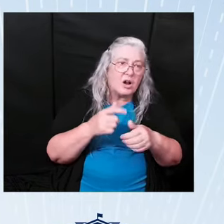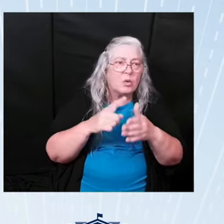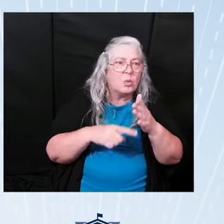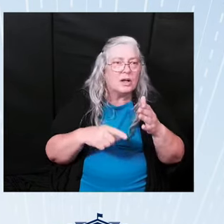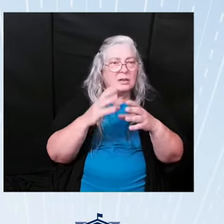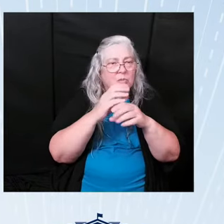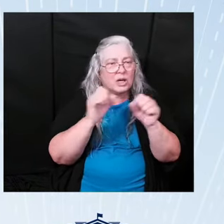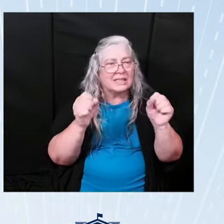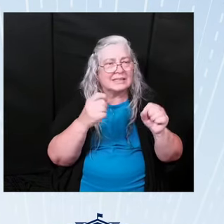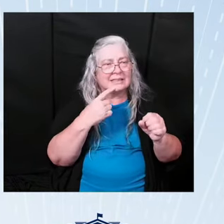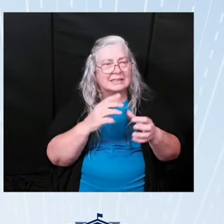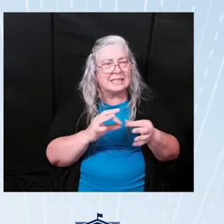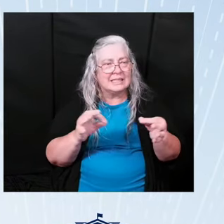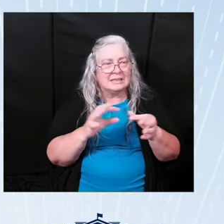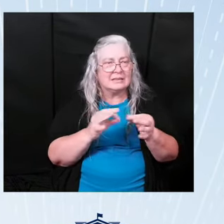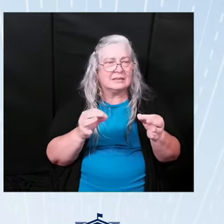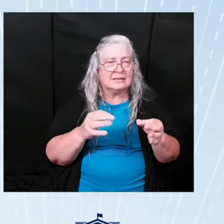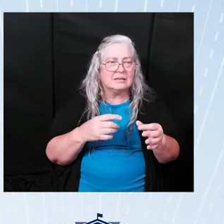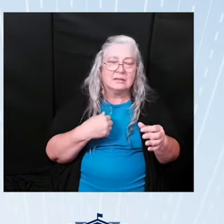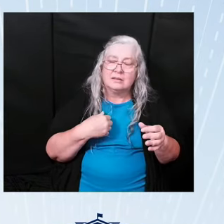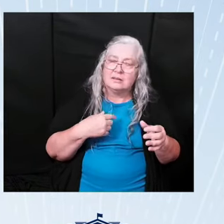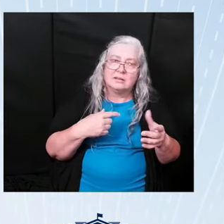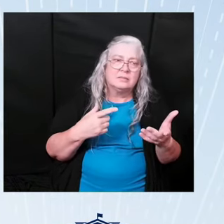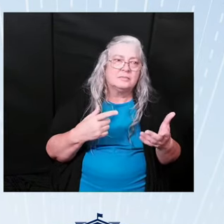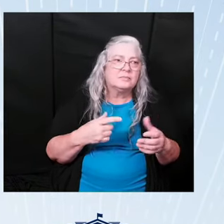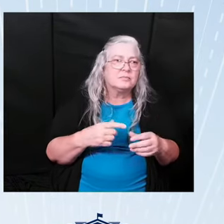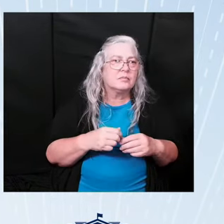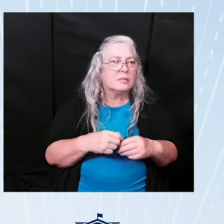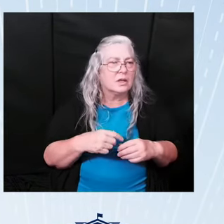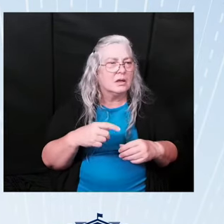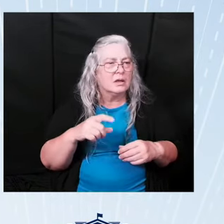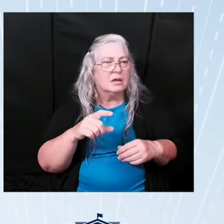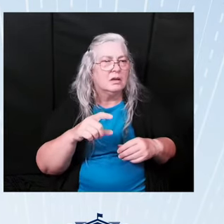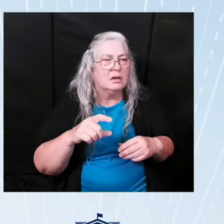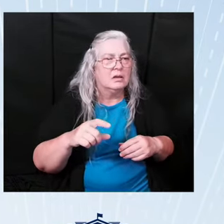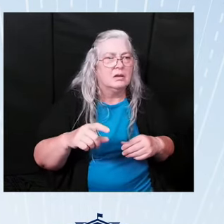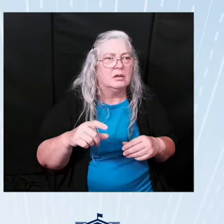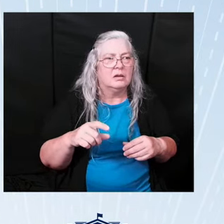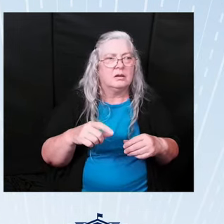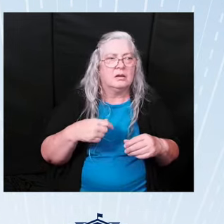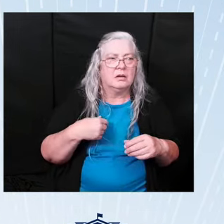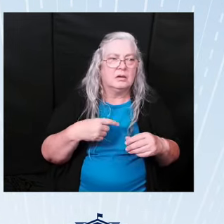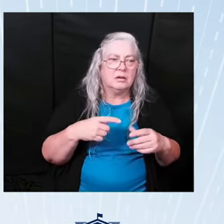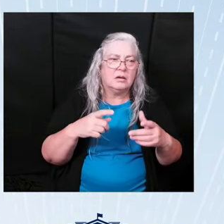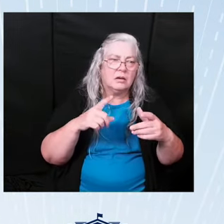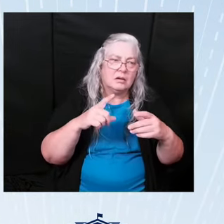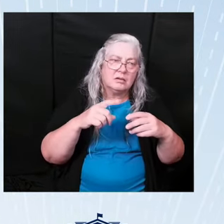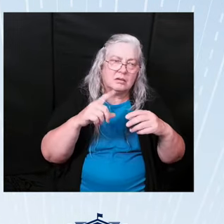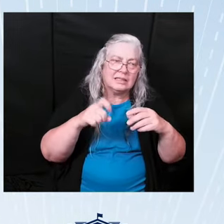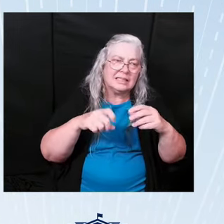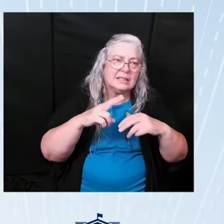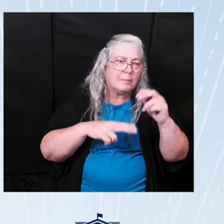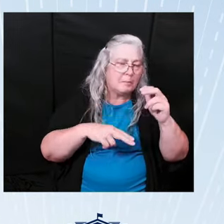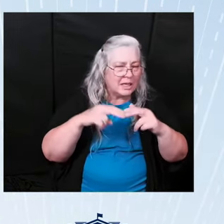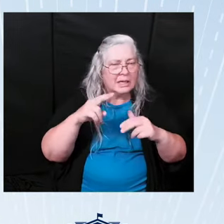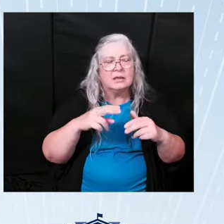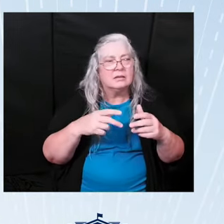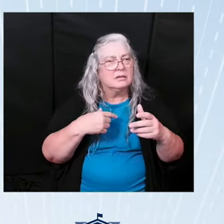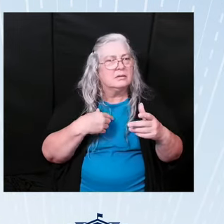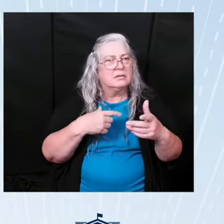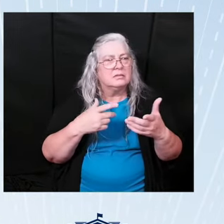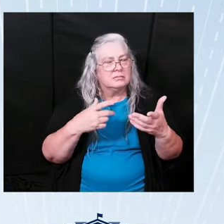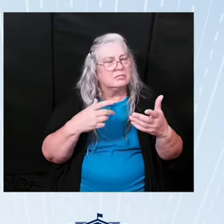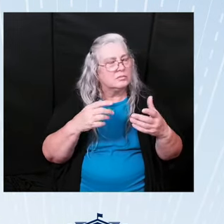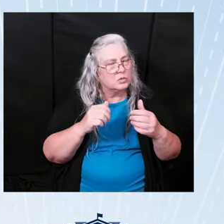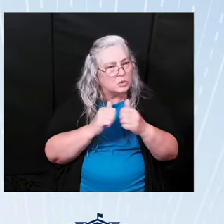way it should have been. And we're going to build it in a way that can withstand whatever's coming our way. And you're the ones who are going to make it happen. So thank you all so very much for